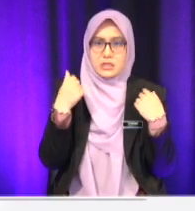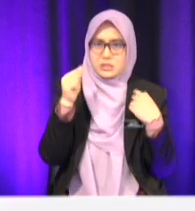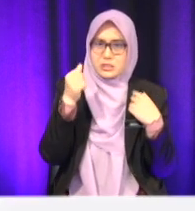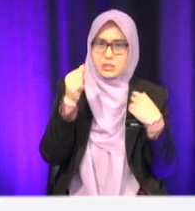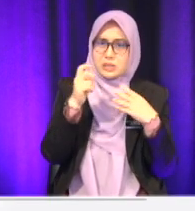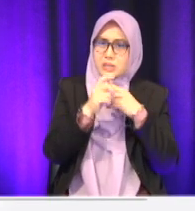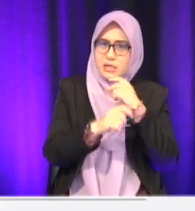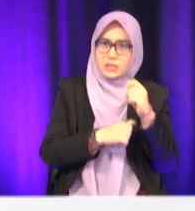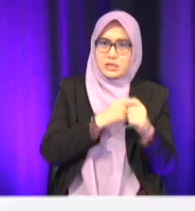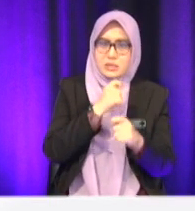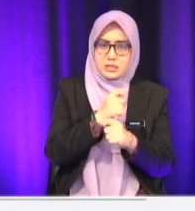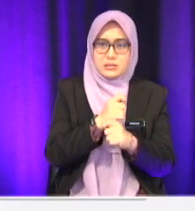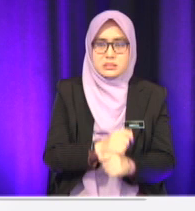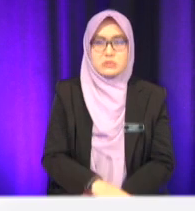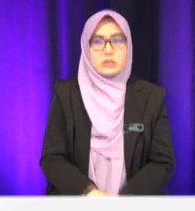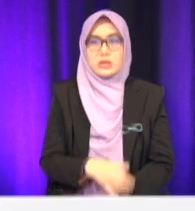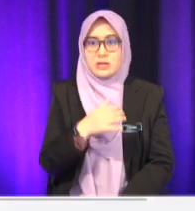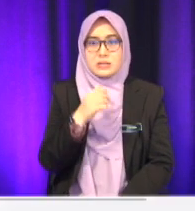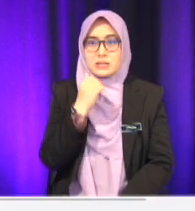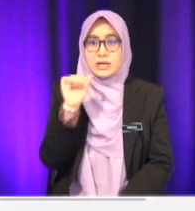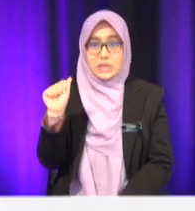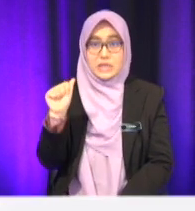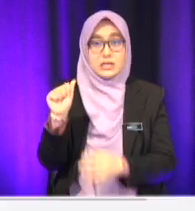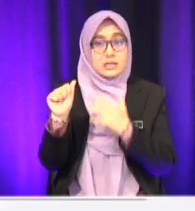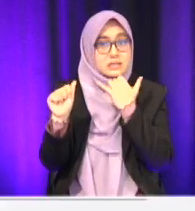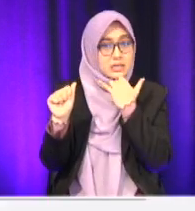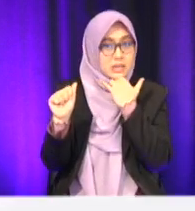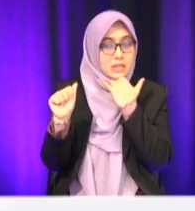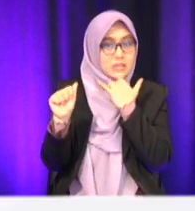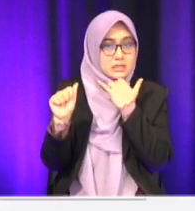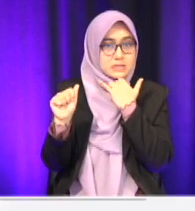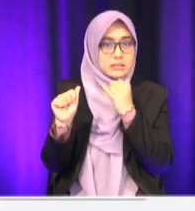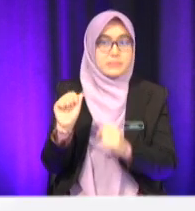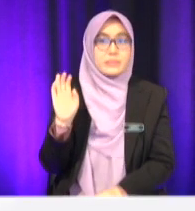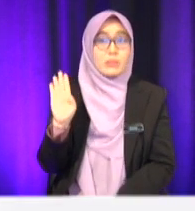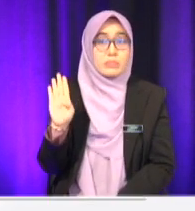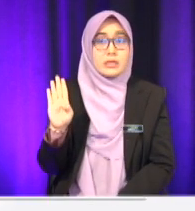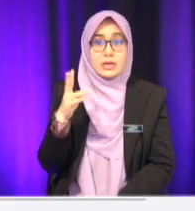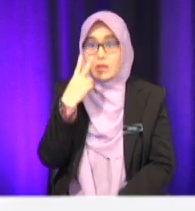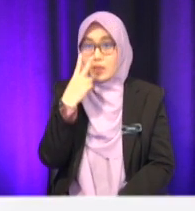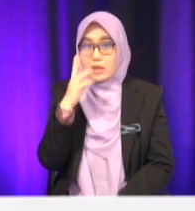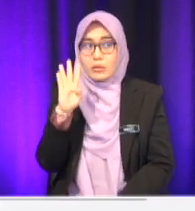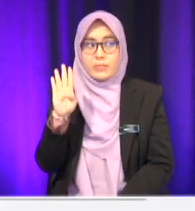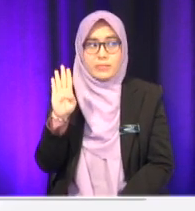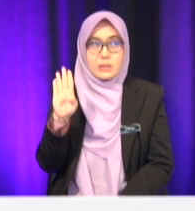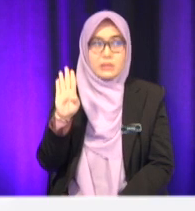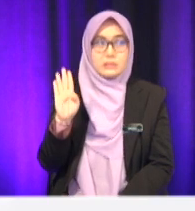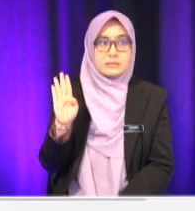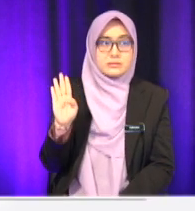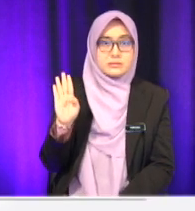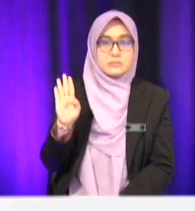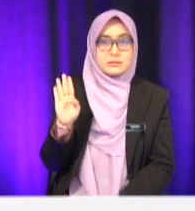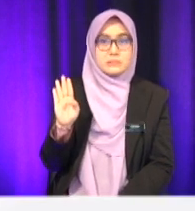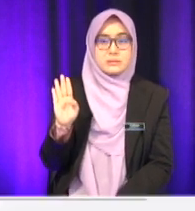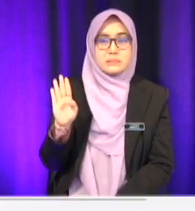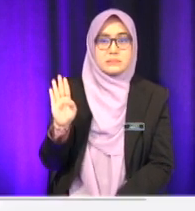not the answer. Okay, they could afford to get a new place of their own. If we look at the